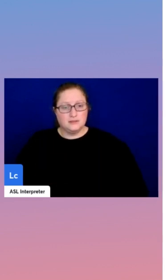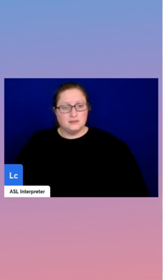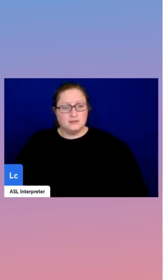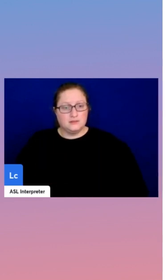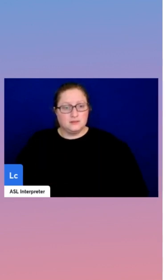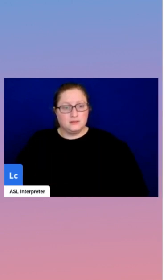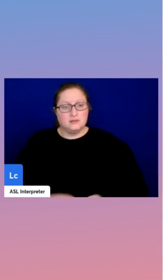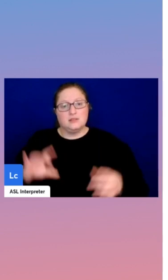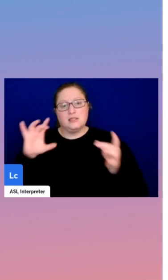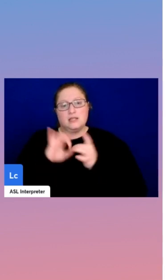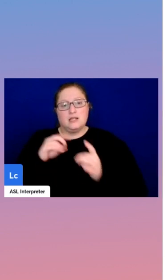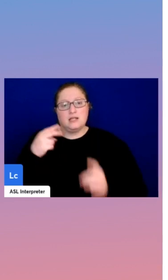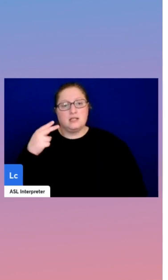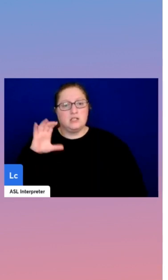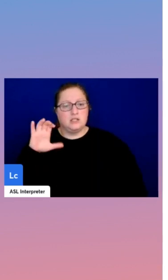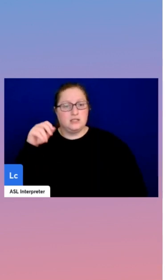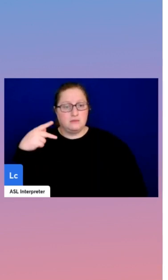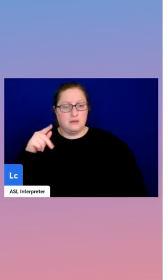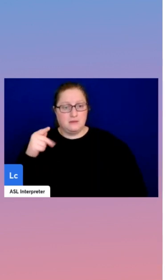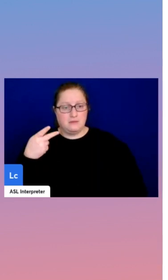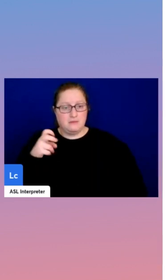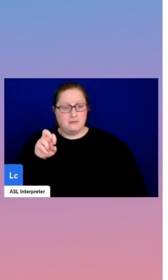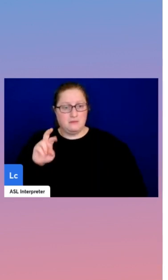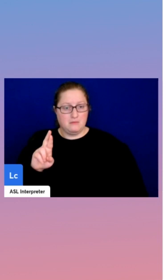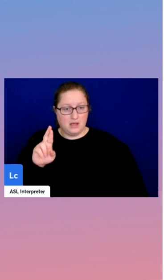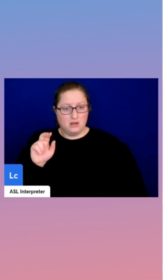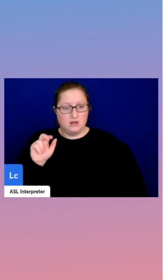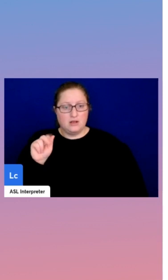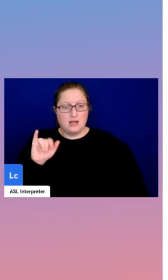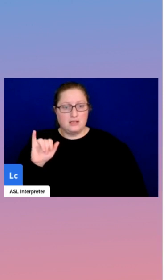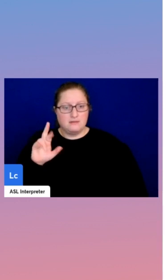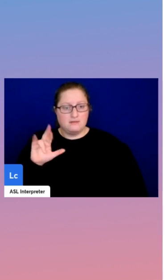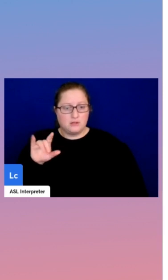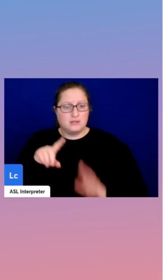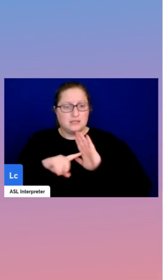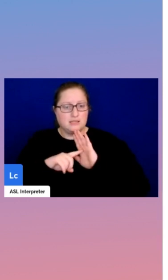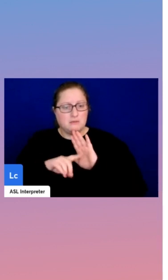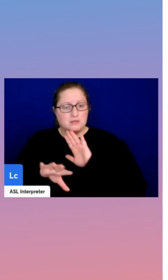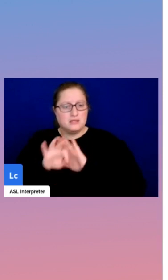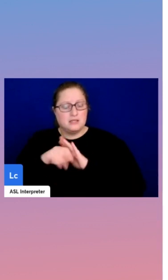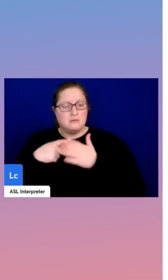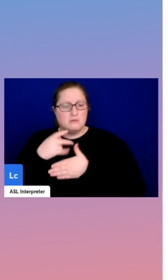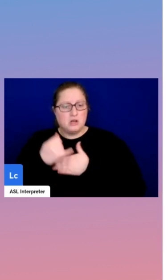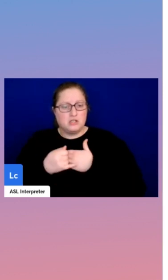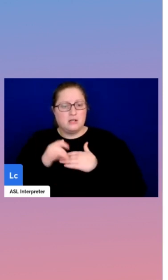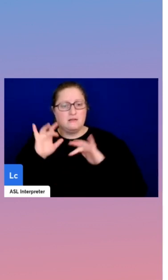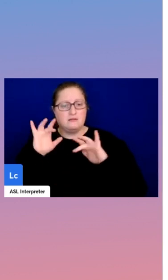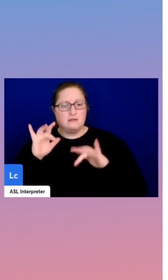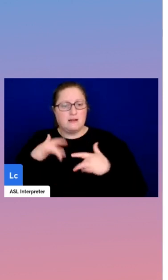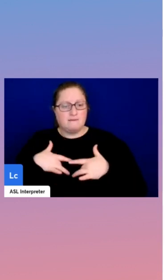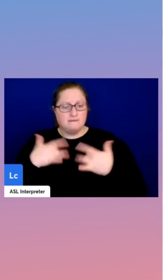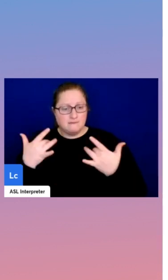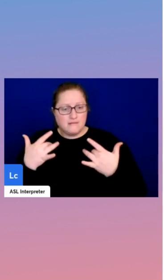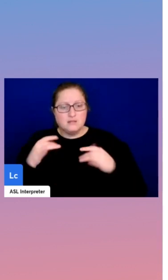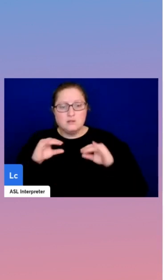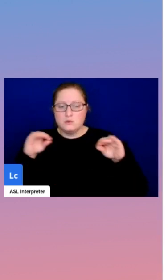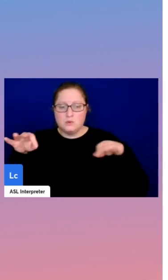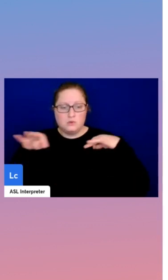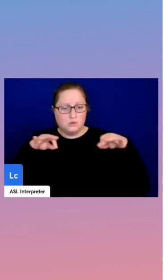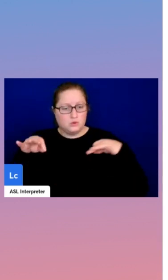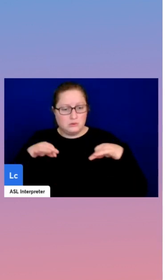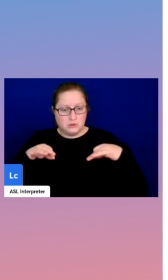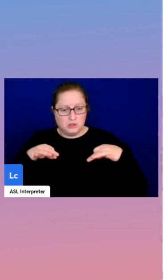it HCP Packer AWS AMI Factory Demo. Let me select the project being events. Let's not put a description, and let's set